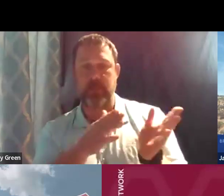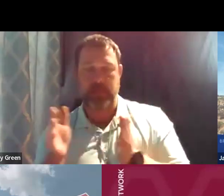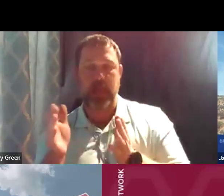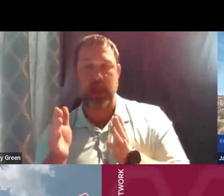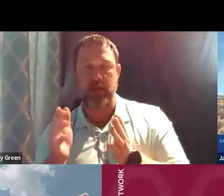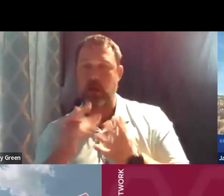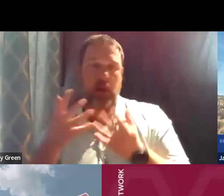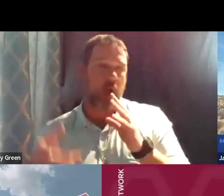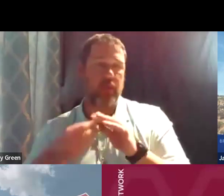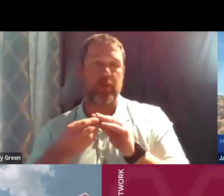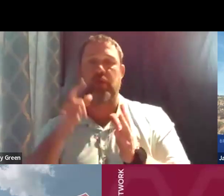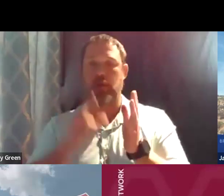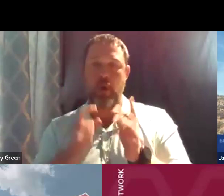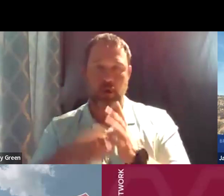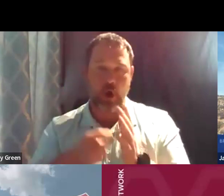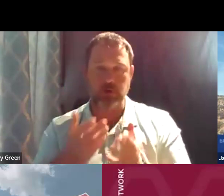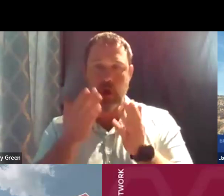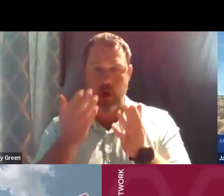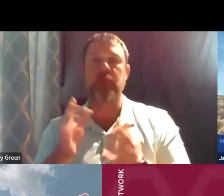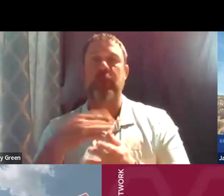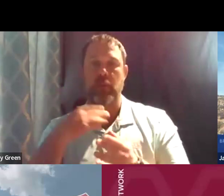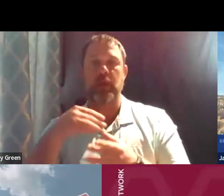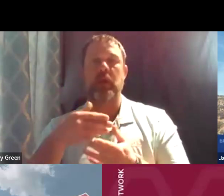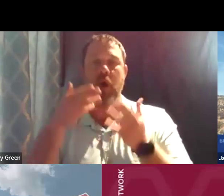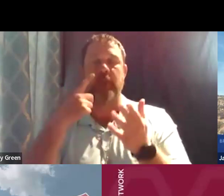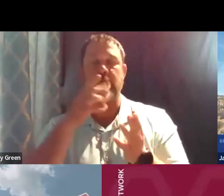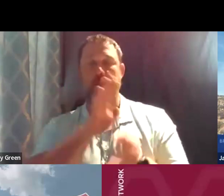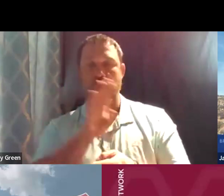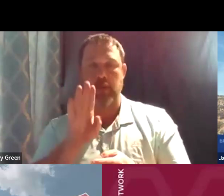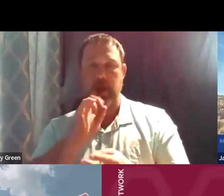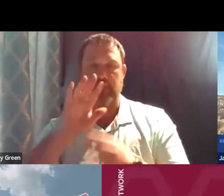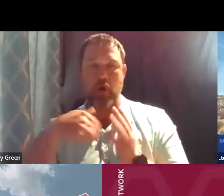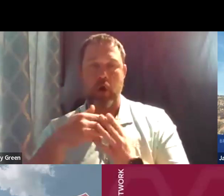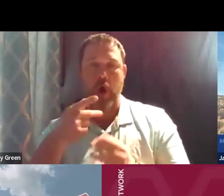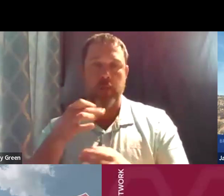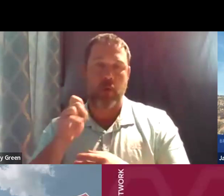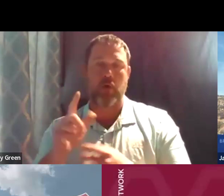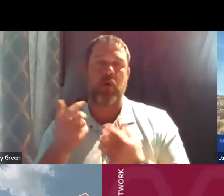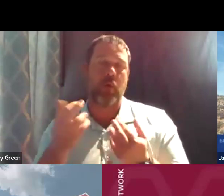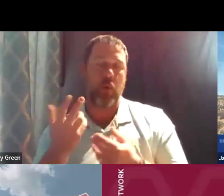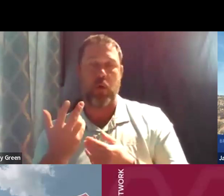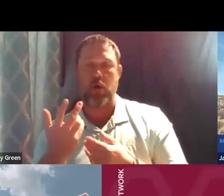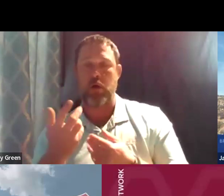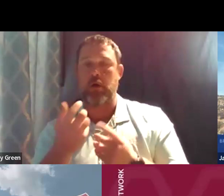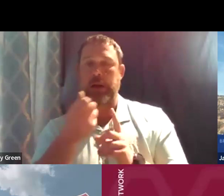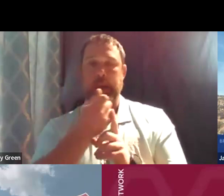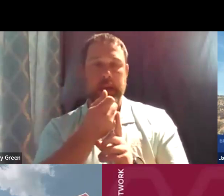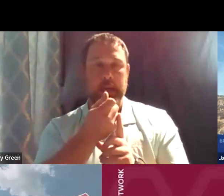other things like the low-cost offer finder that we offer on the Broadband for All portal, or expanding on